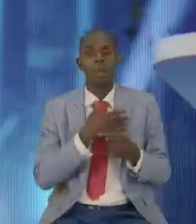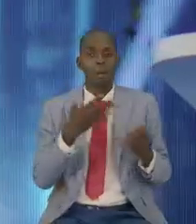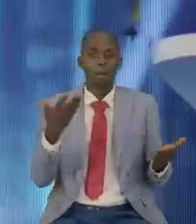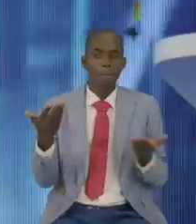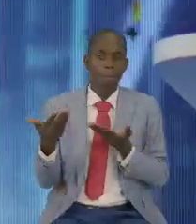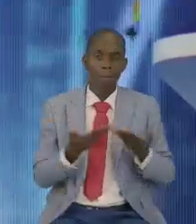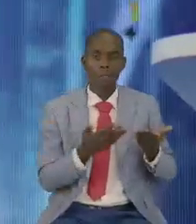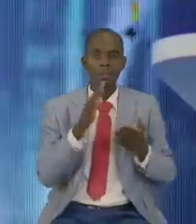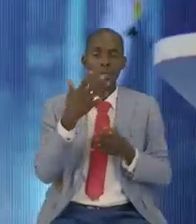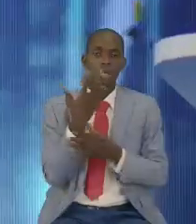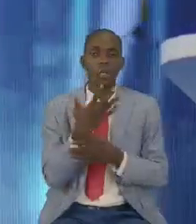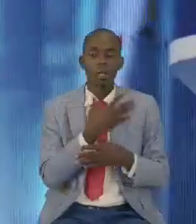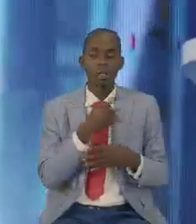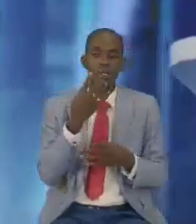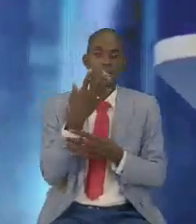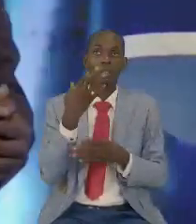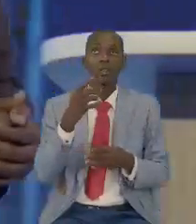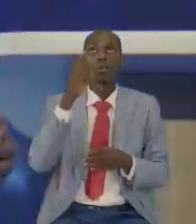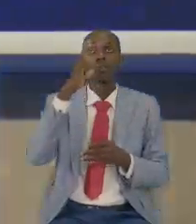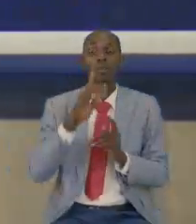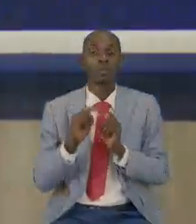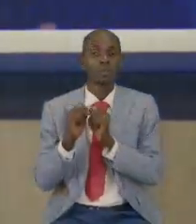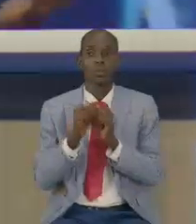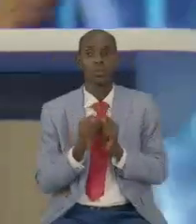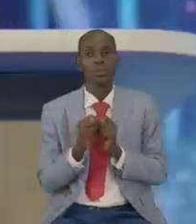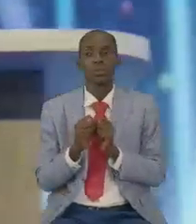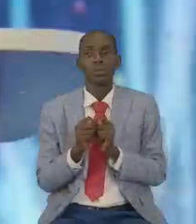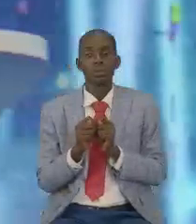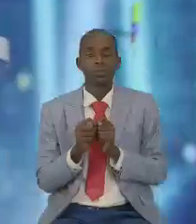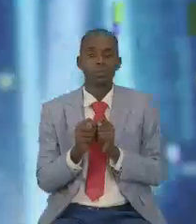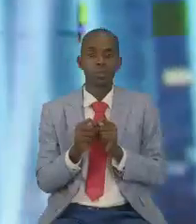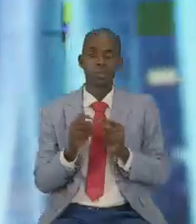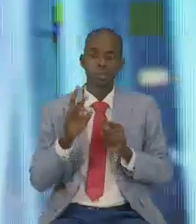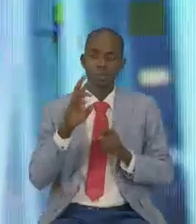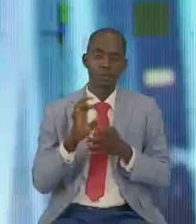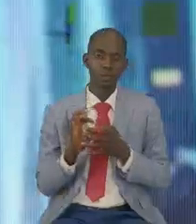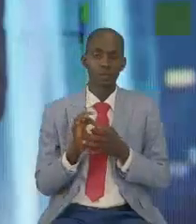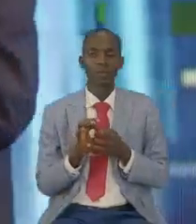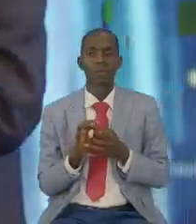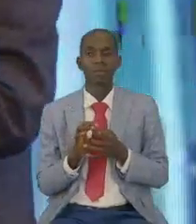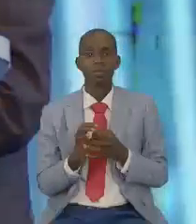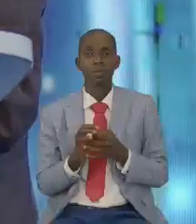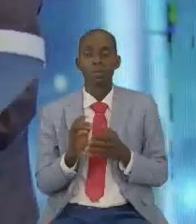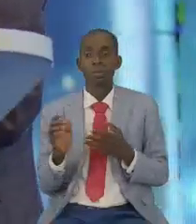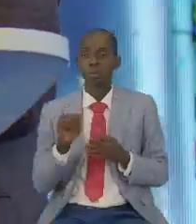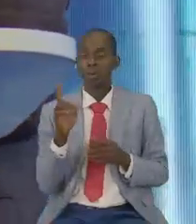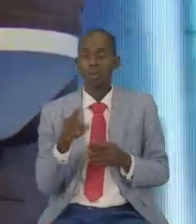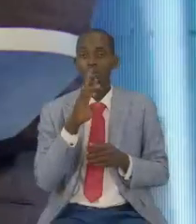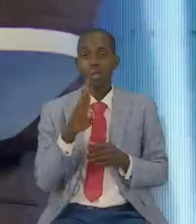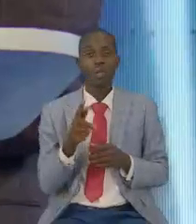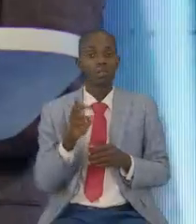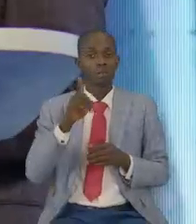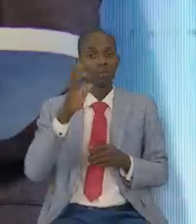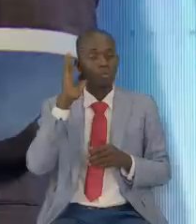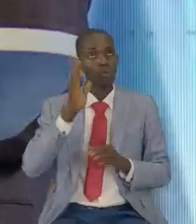together, reconciled. Wherever you are, you raise up your hand. You say, I want the Lamb of